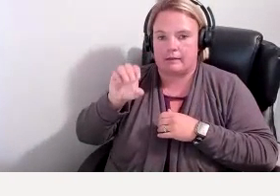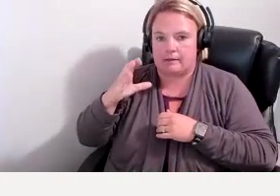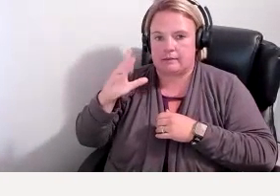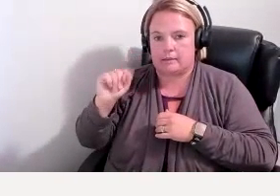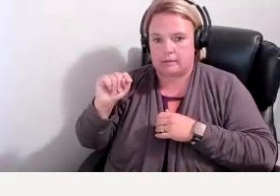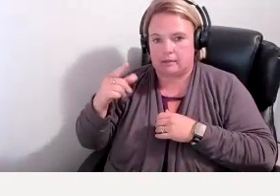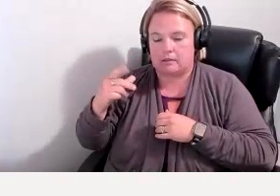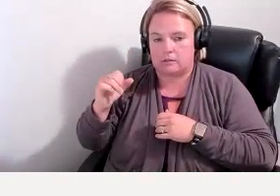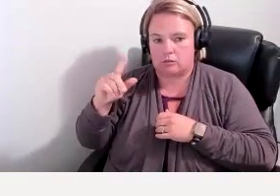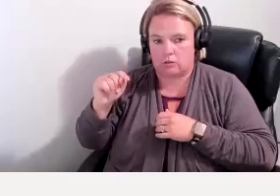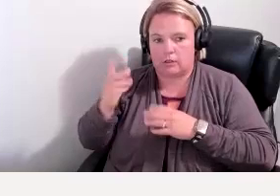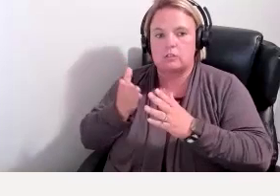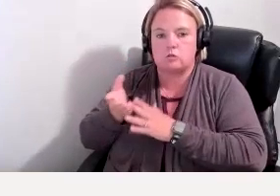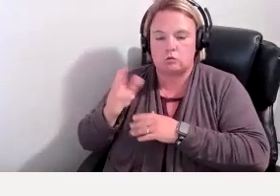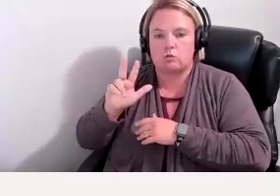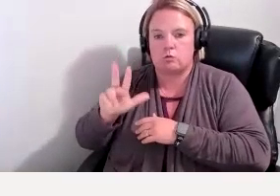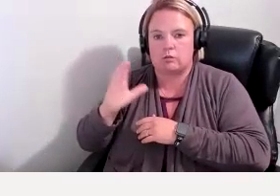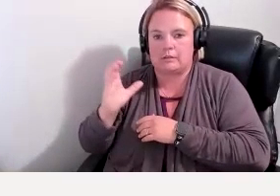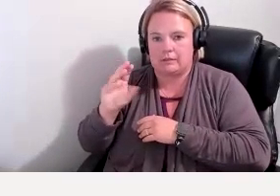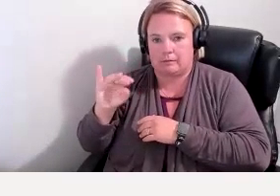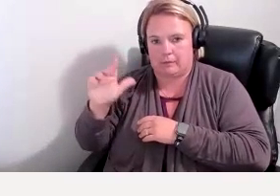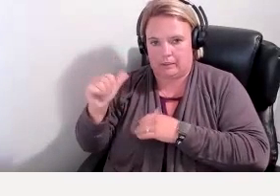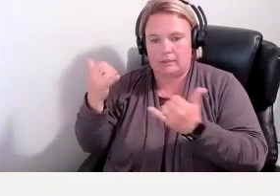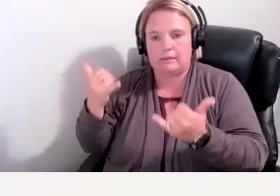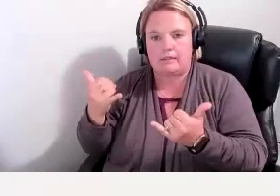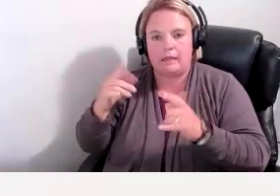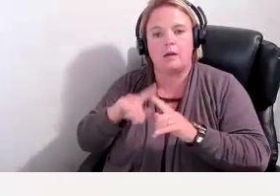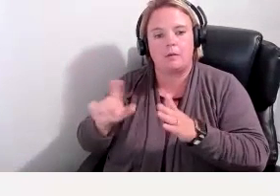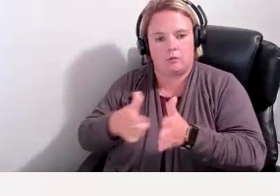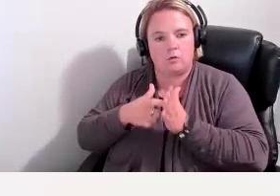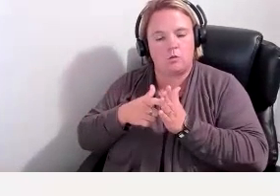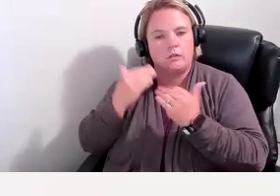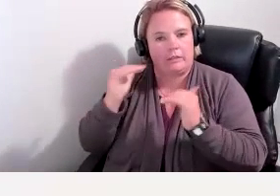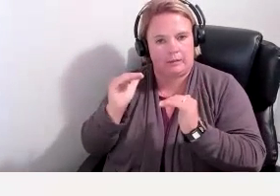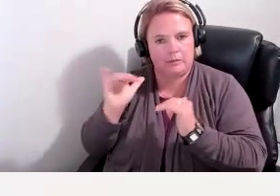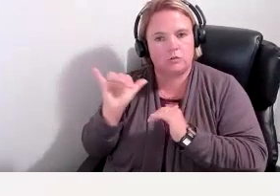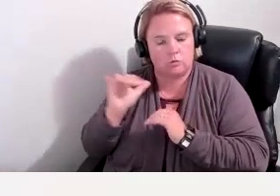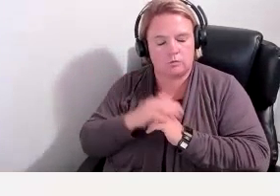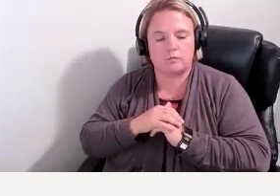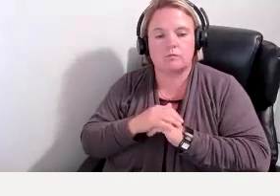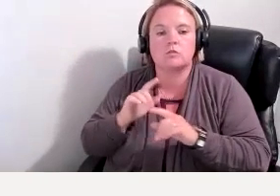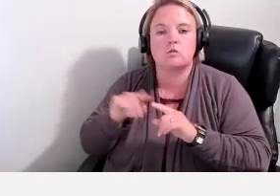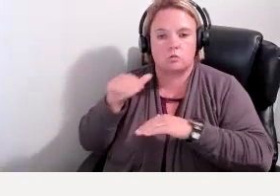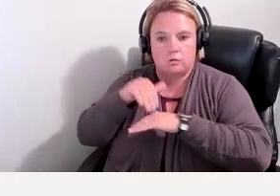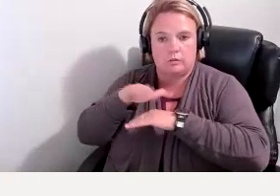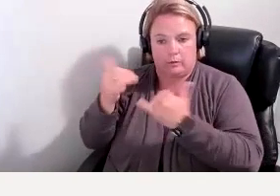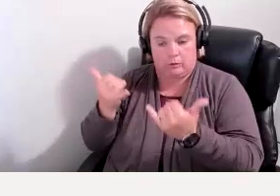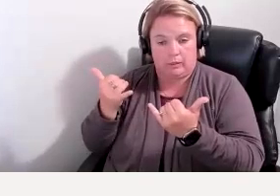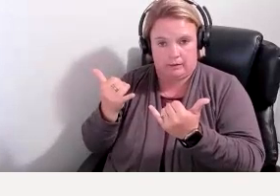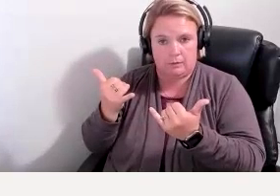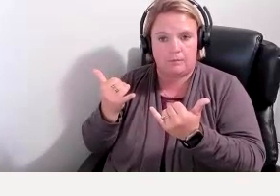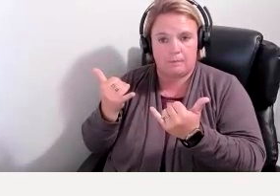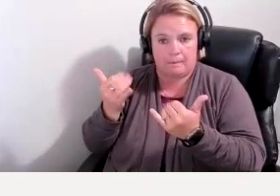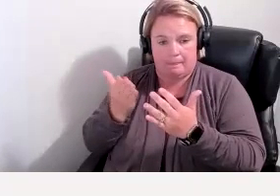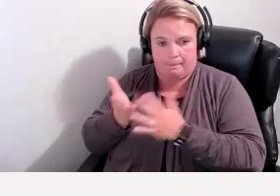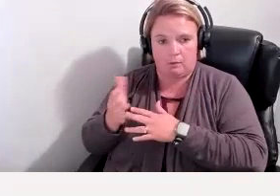through 3C Media, but there are requirements and limitations. And you could go and submit something right now through